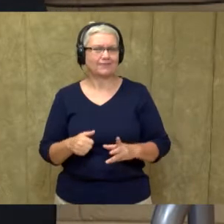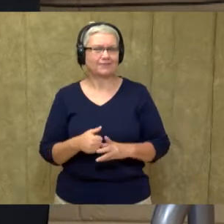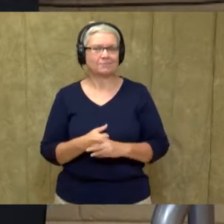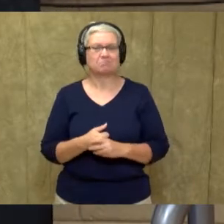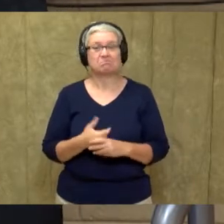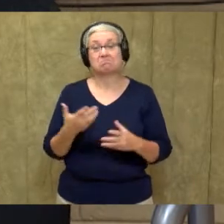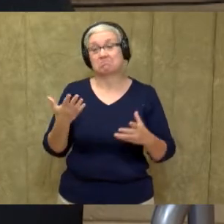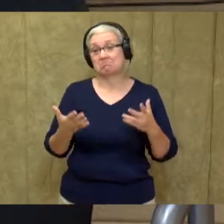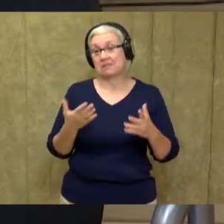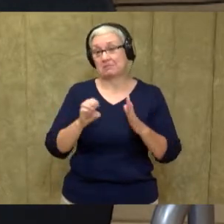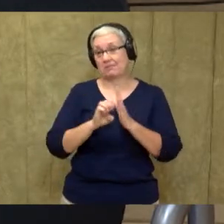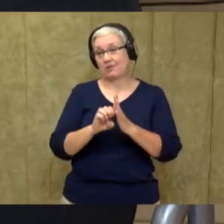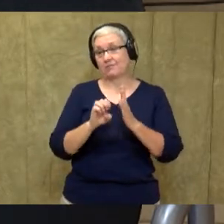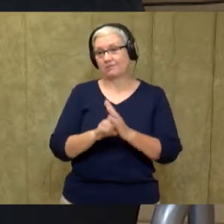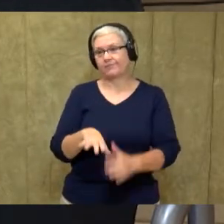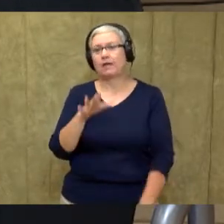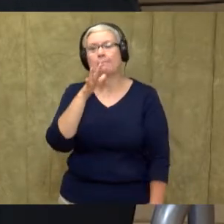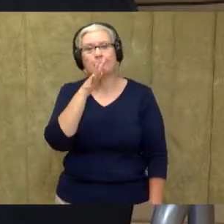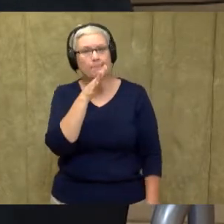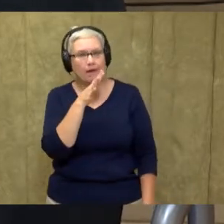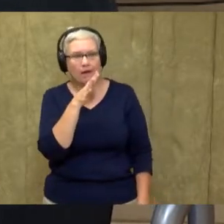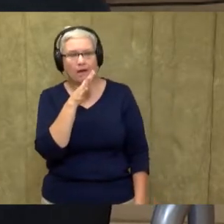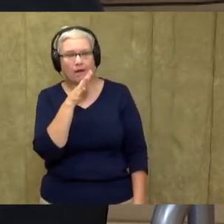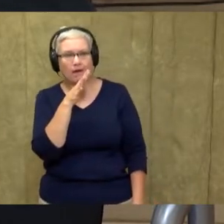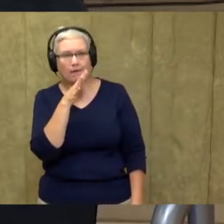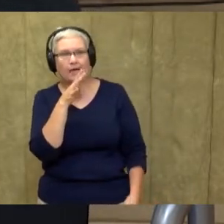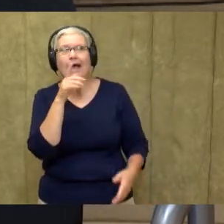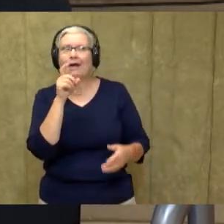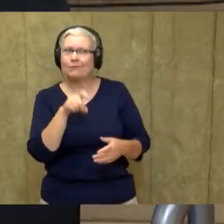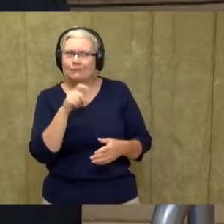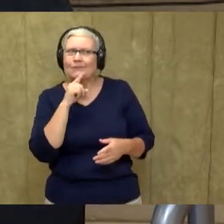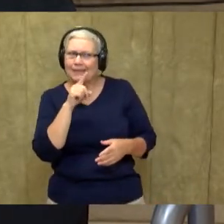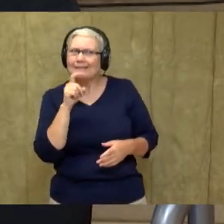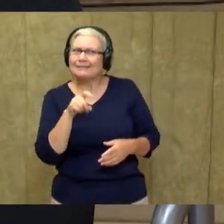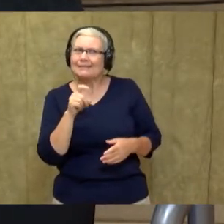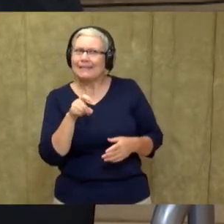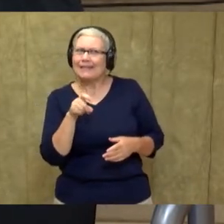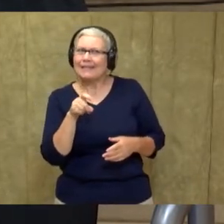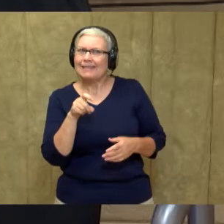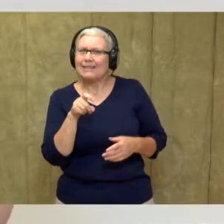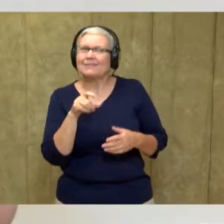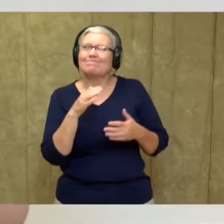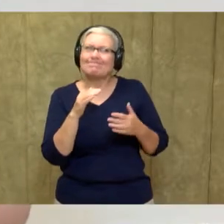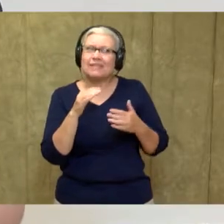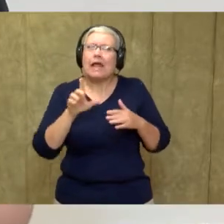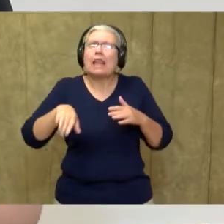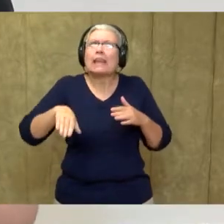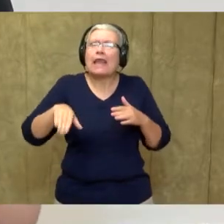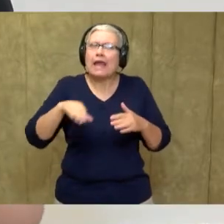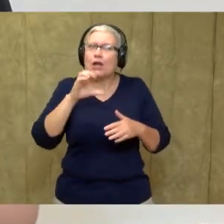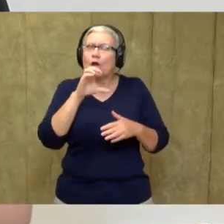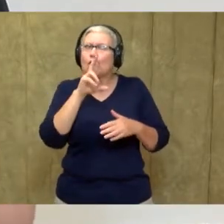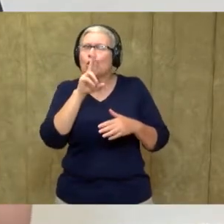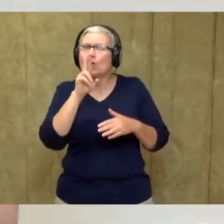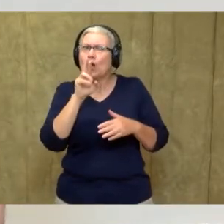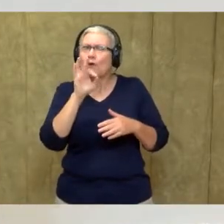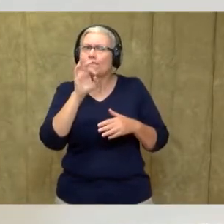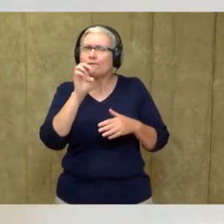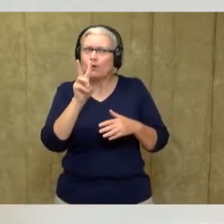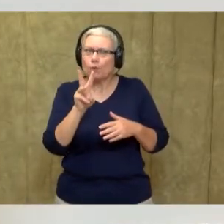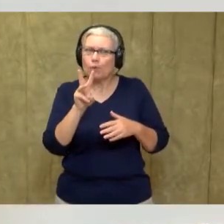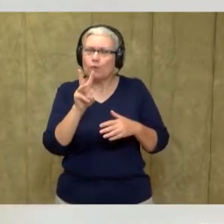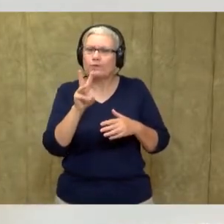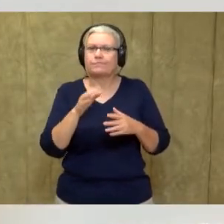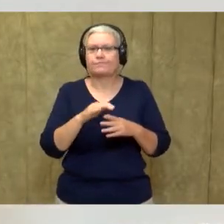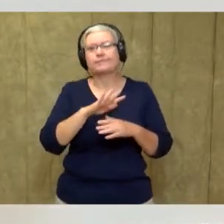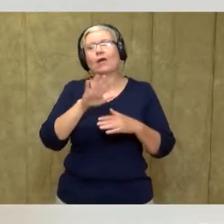example, you're telling your mom, Mom, I really just feel like I need a longer curfew, a later curfew. Although right